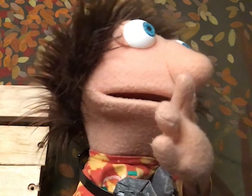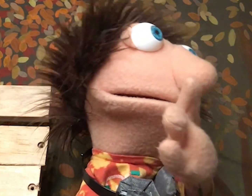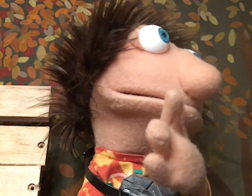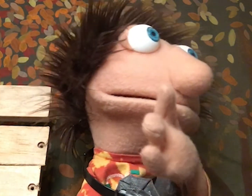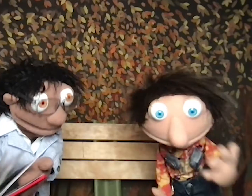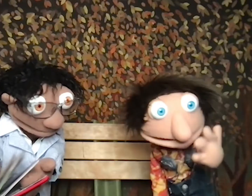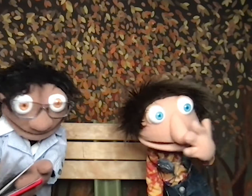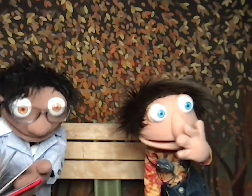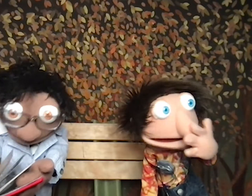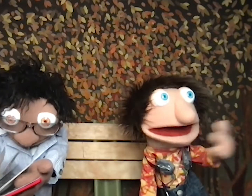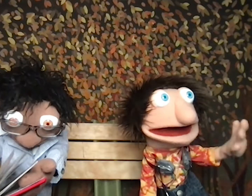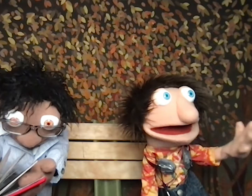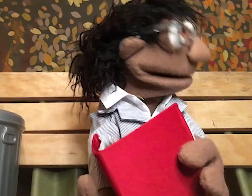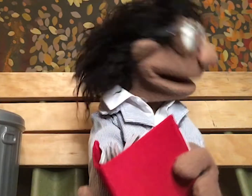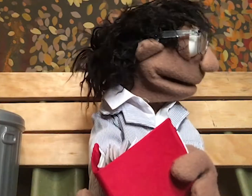My...